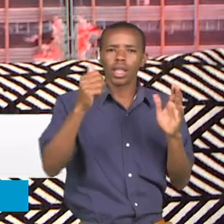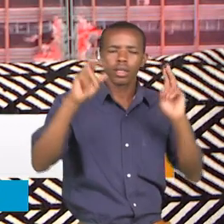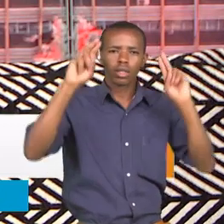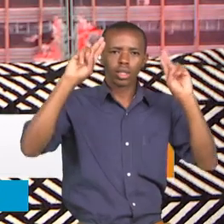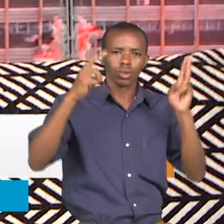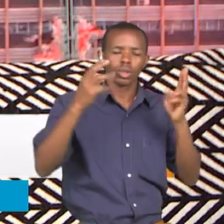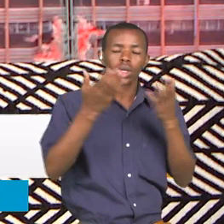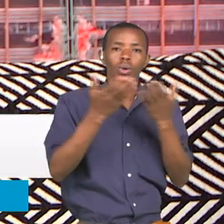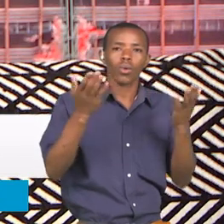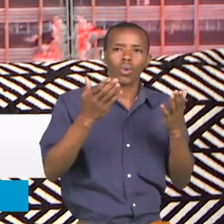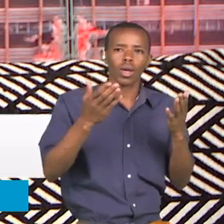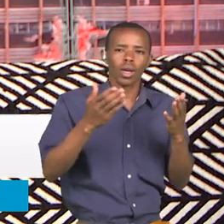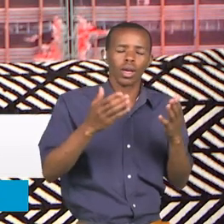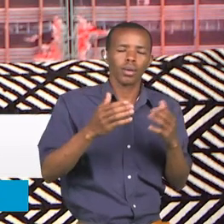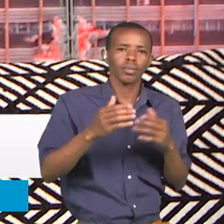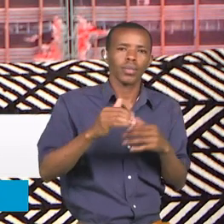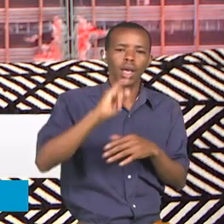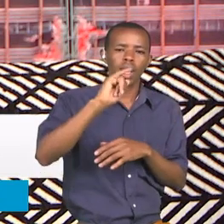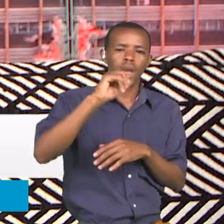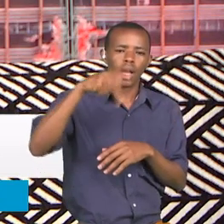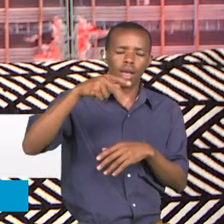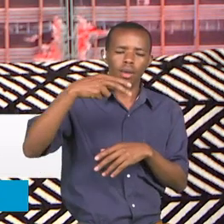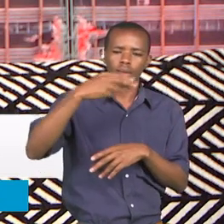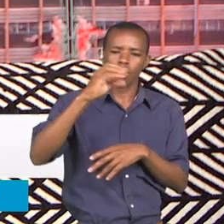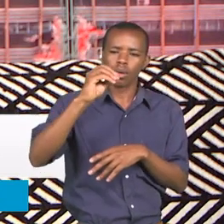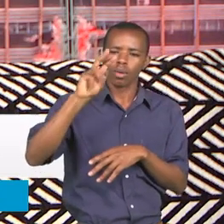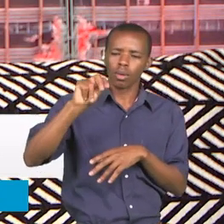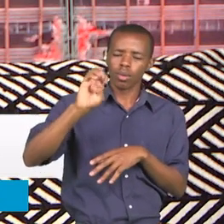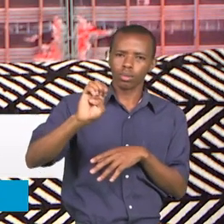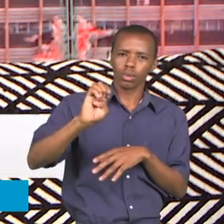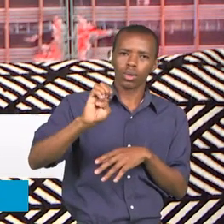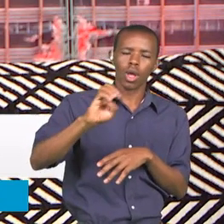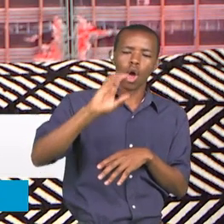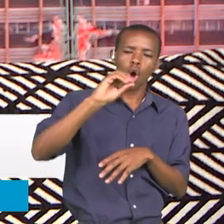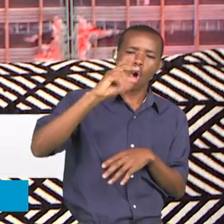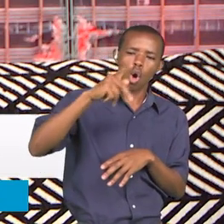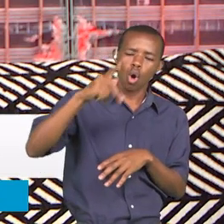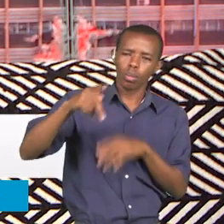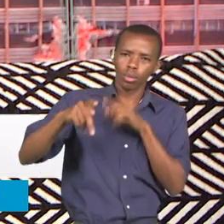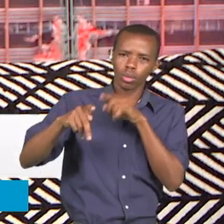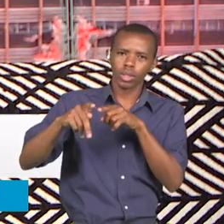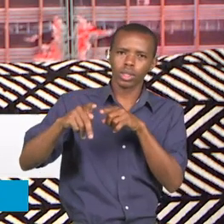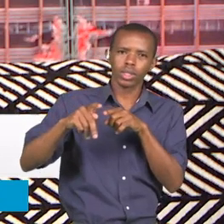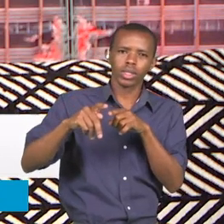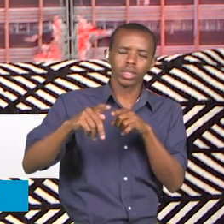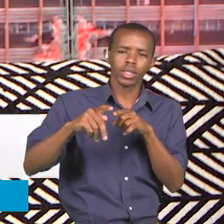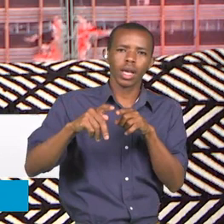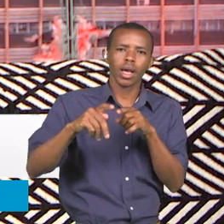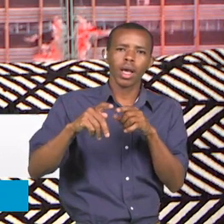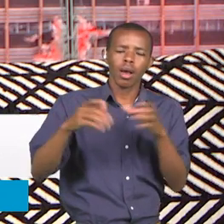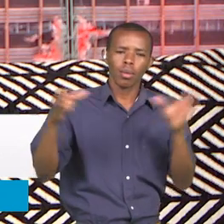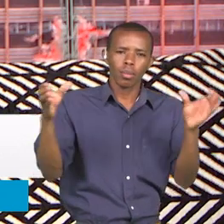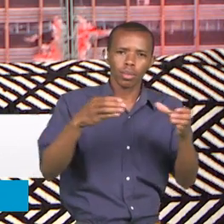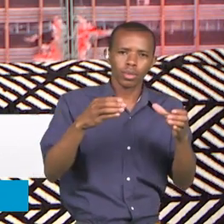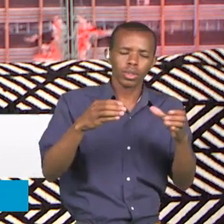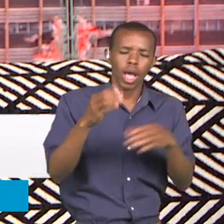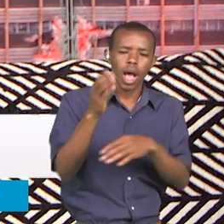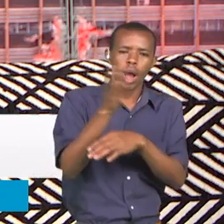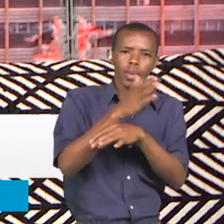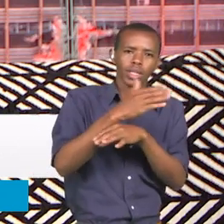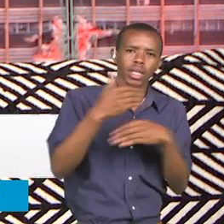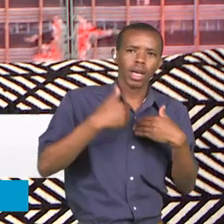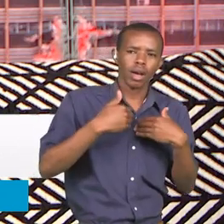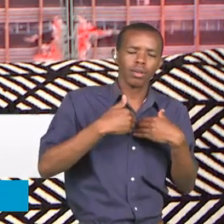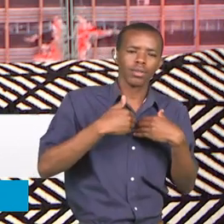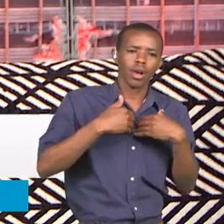that where iPhone, you know, Apple. Yeah. Apple was, Apple had a brand ambassador, and then the brand ambassador was